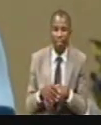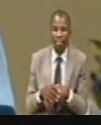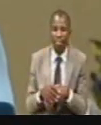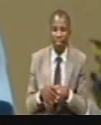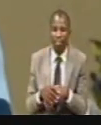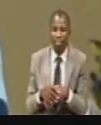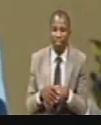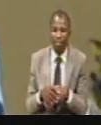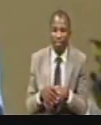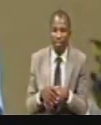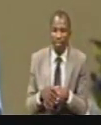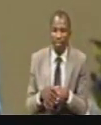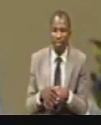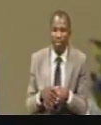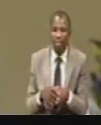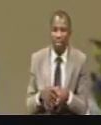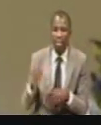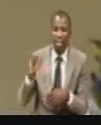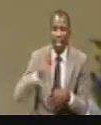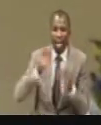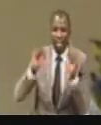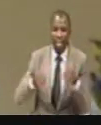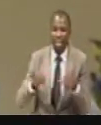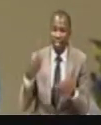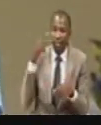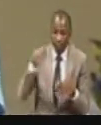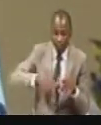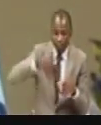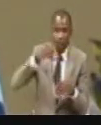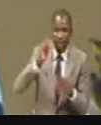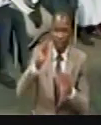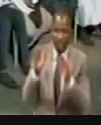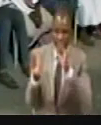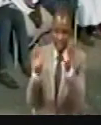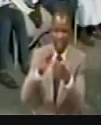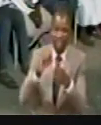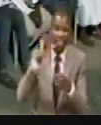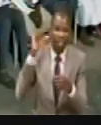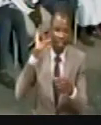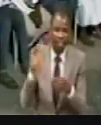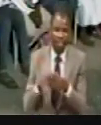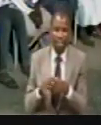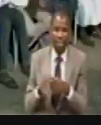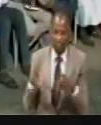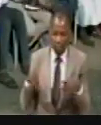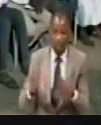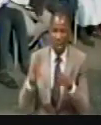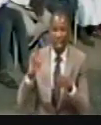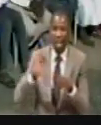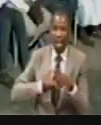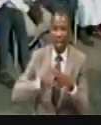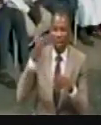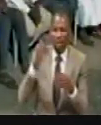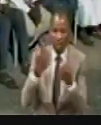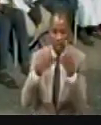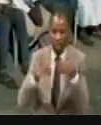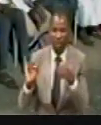yesterday. Yes, it's brand new eyes. Brand new eyes. I can feel the